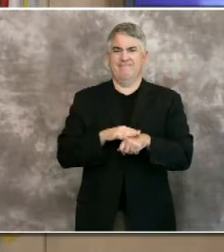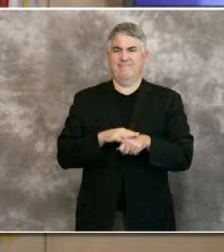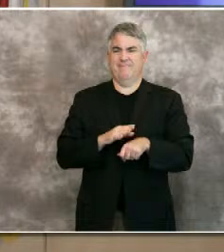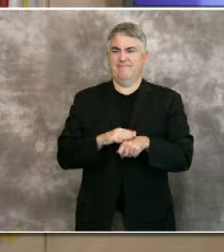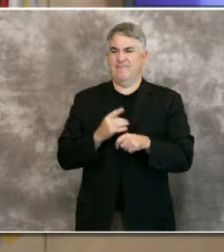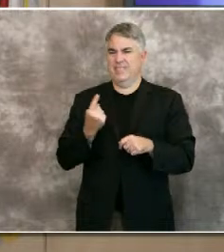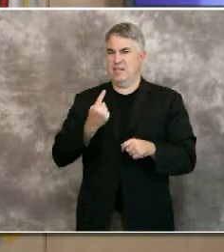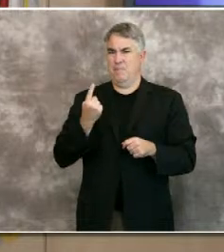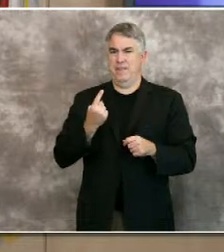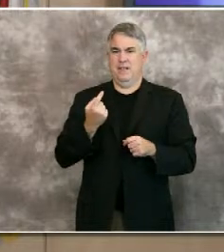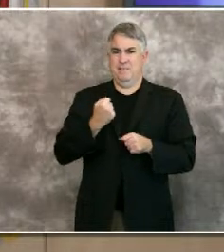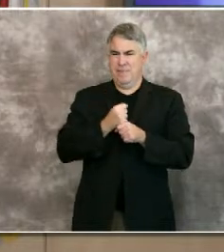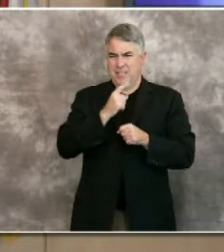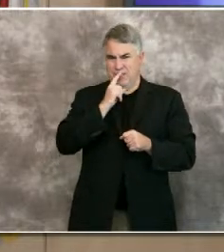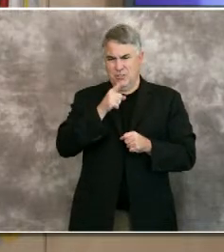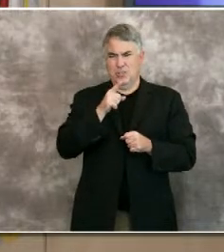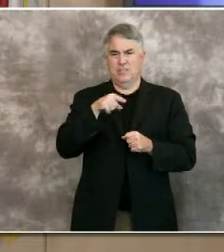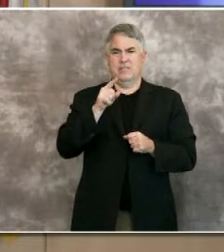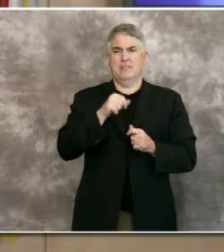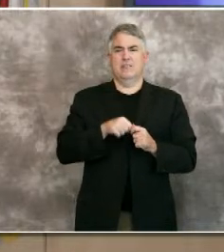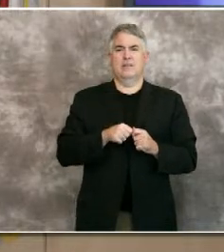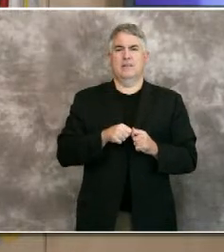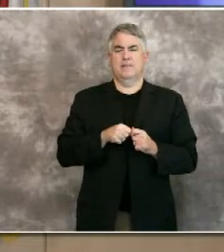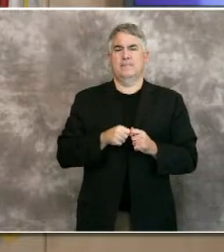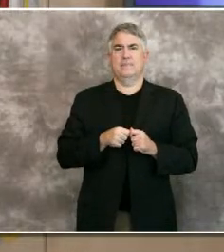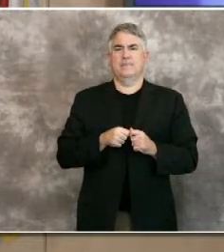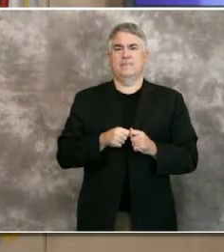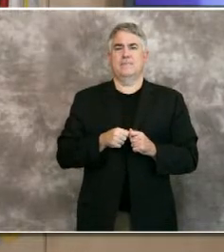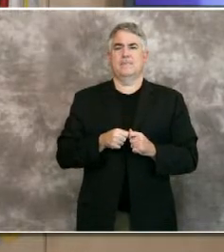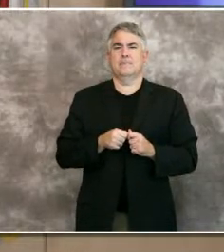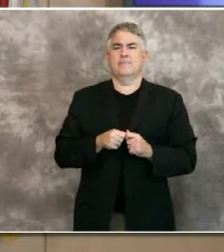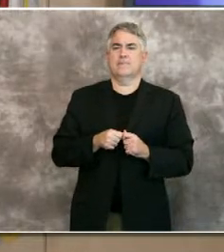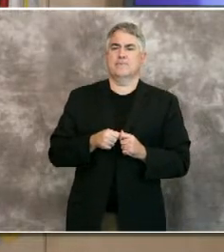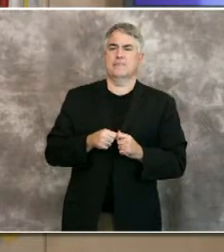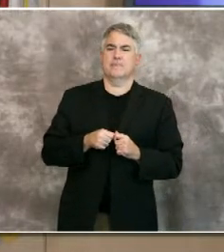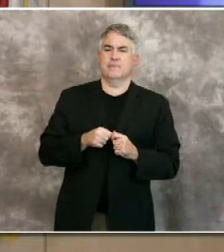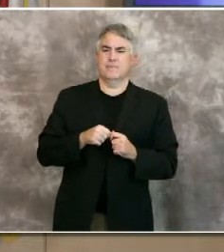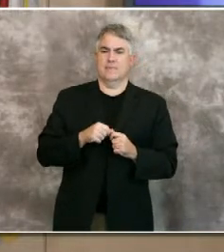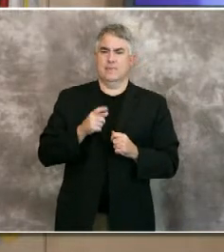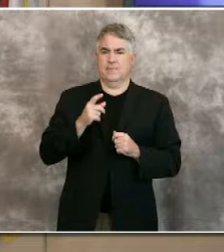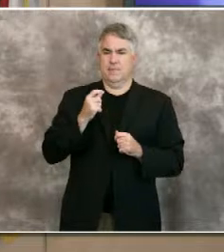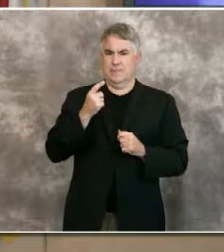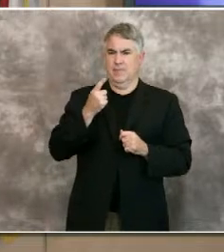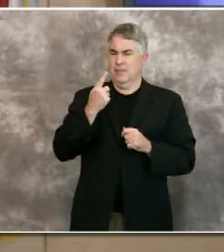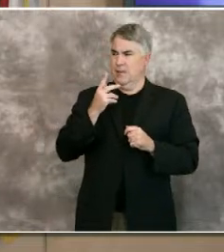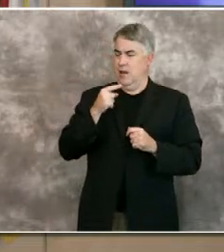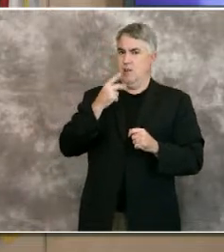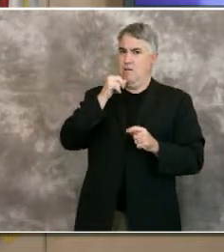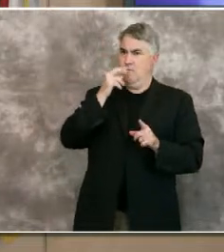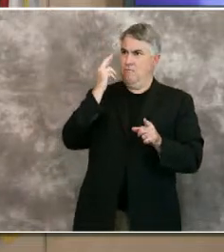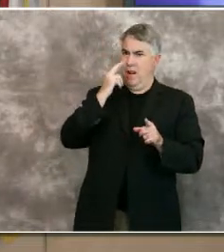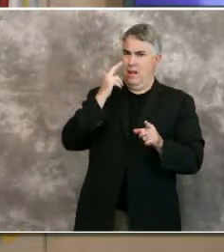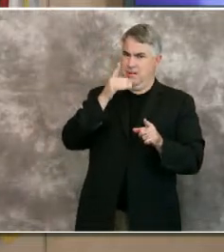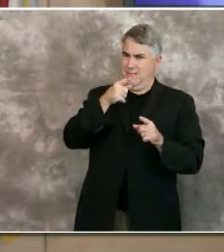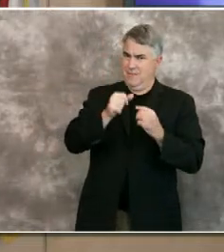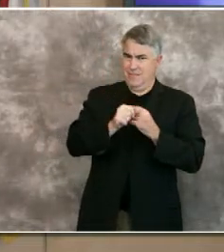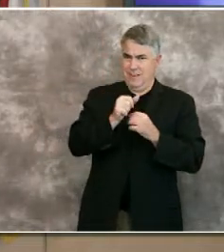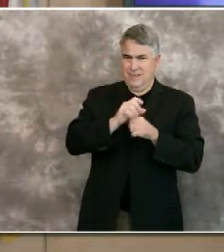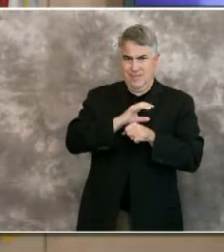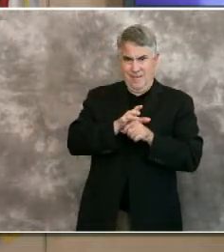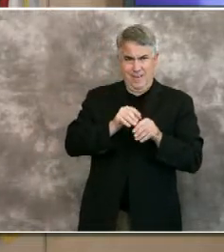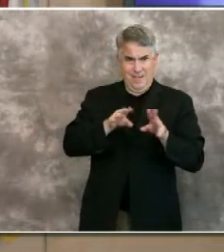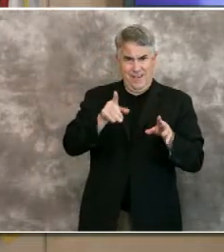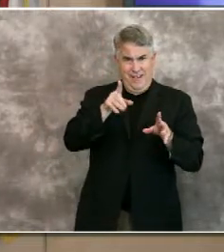the context of the totality of the situation we face, share with you the actions that we're taking today, and then update you on the